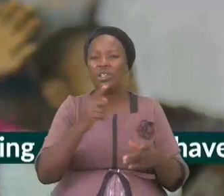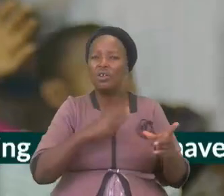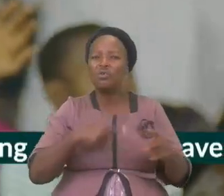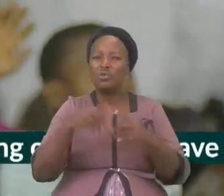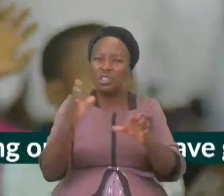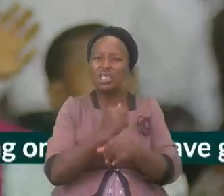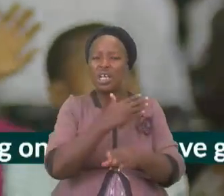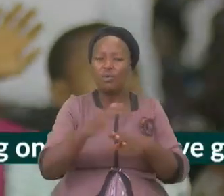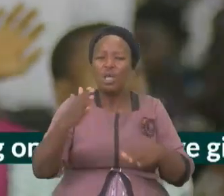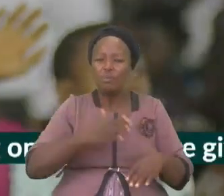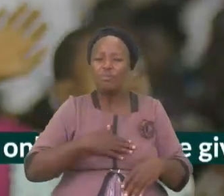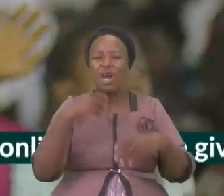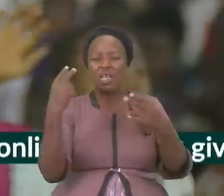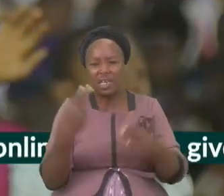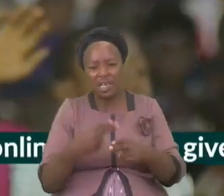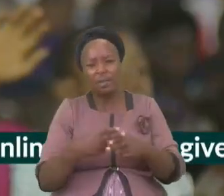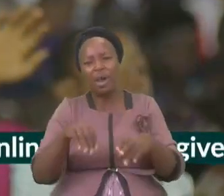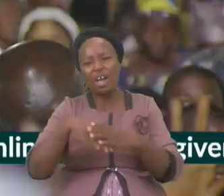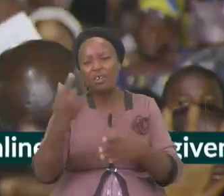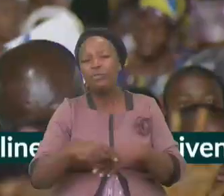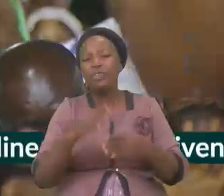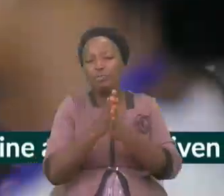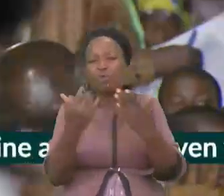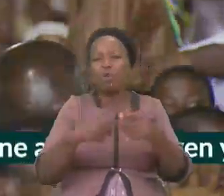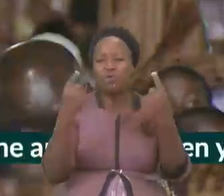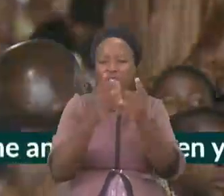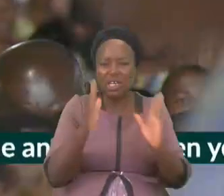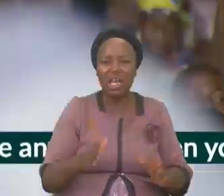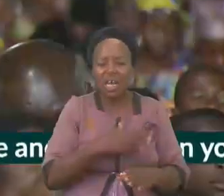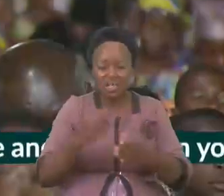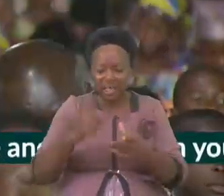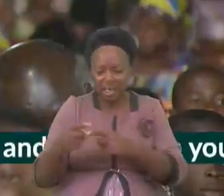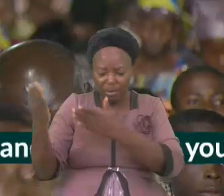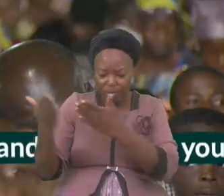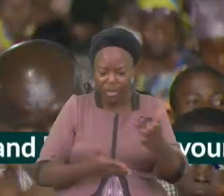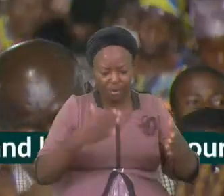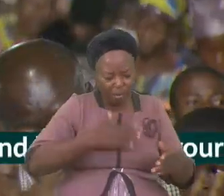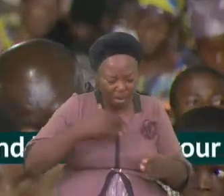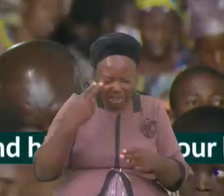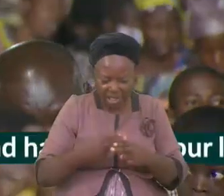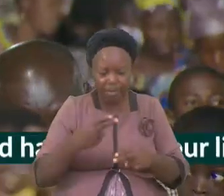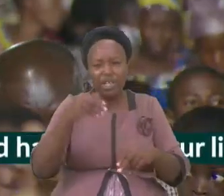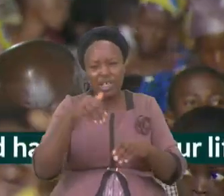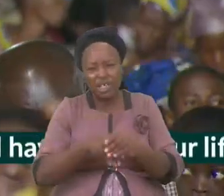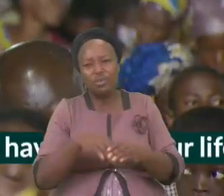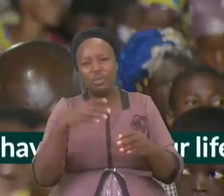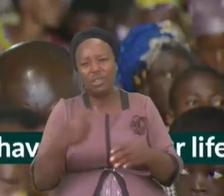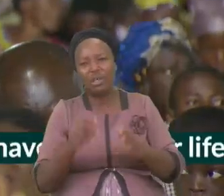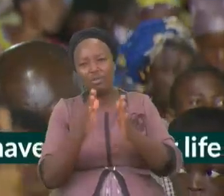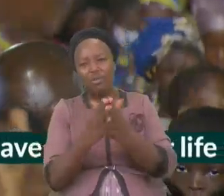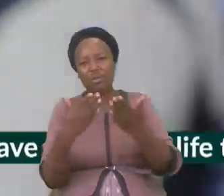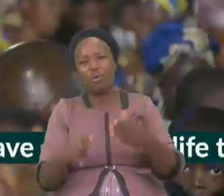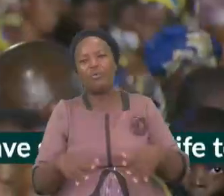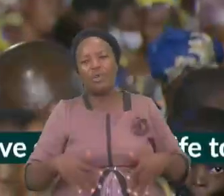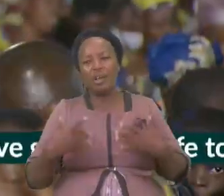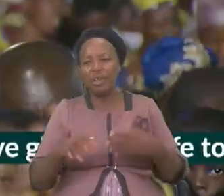that name, my name, in the book of life. Wherever you are, stand, raise up your hand and stand up. As